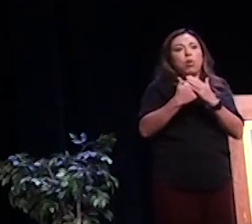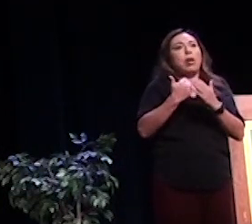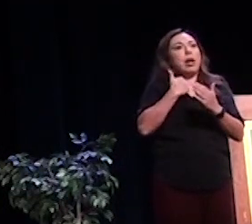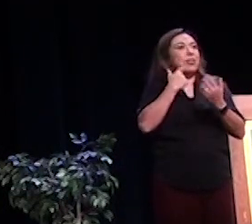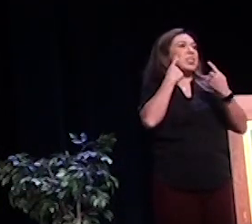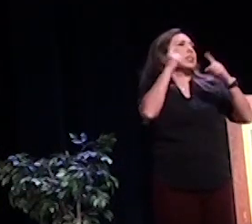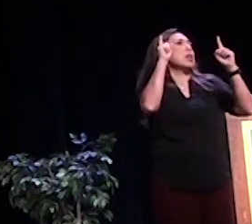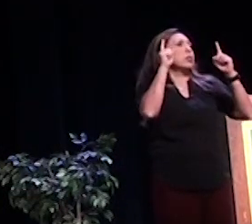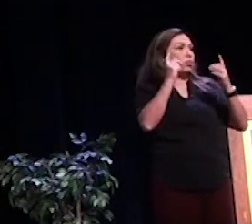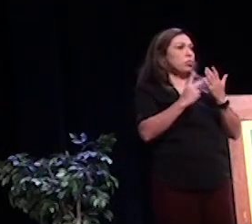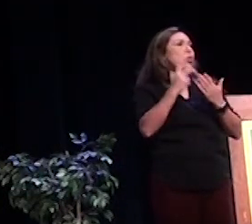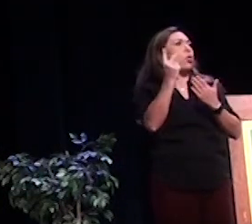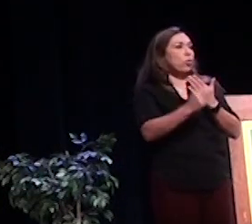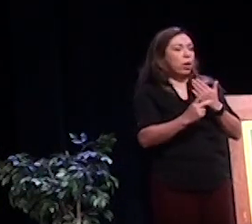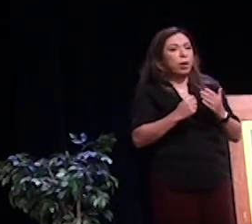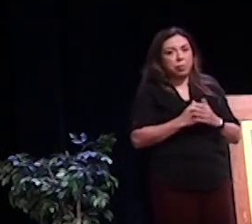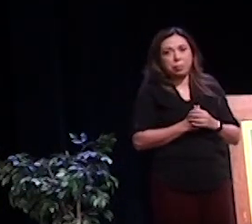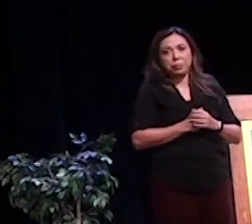successful program.